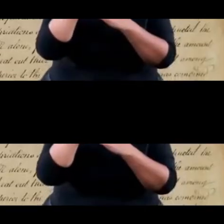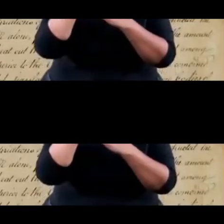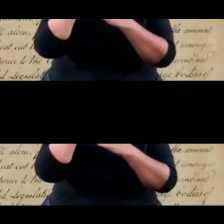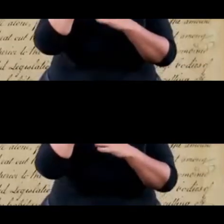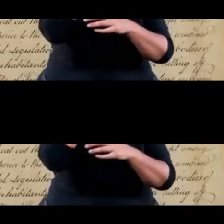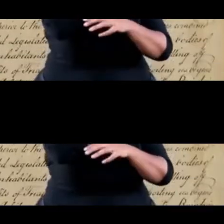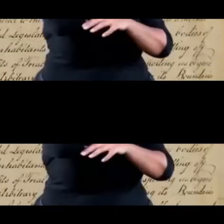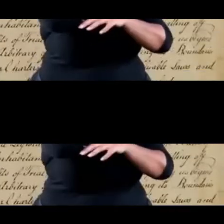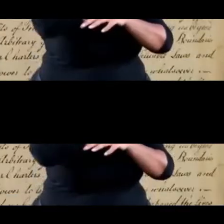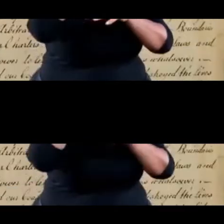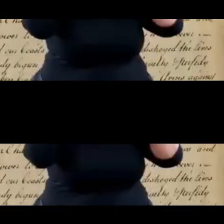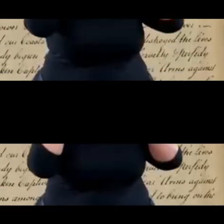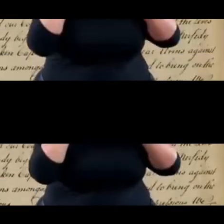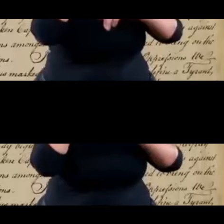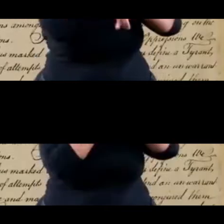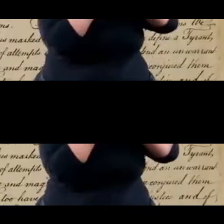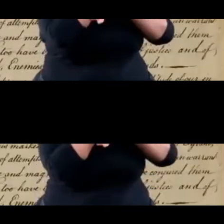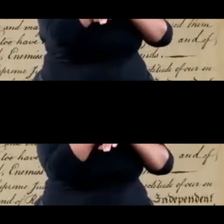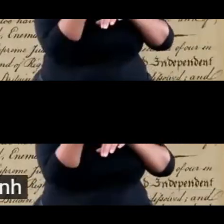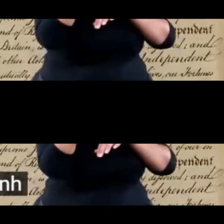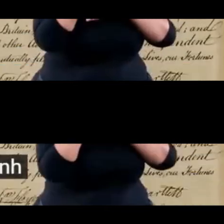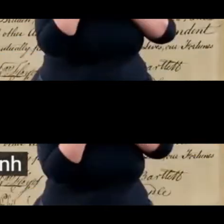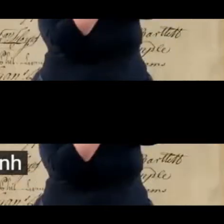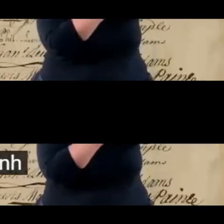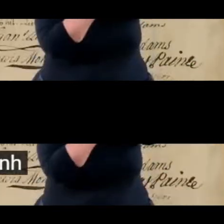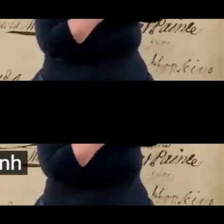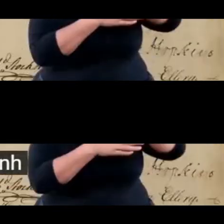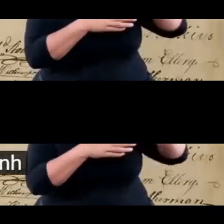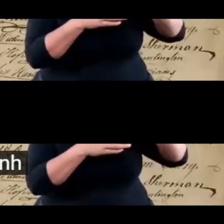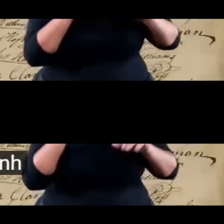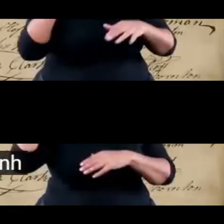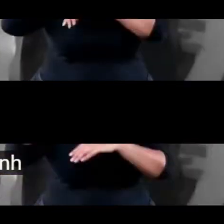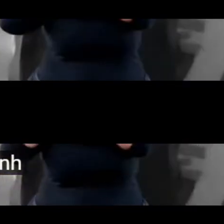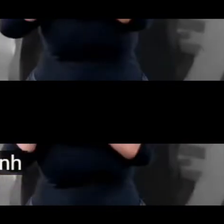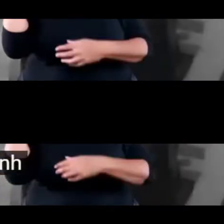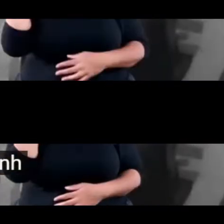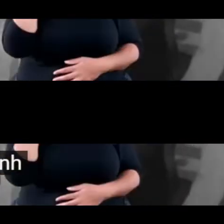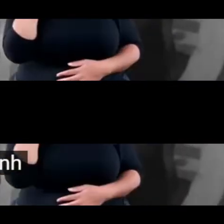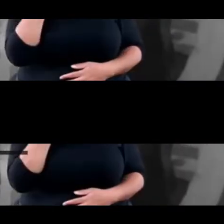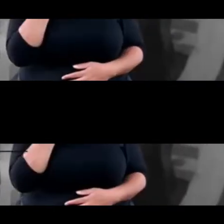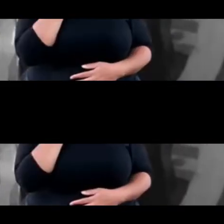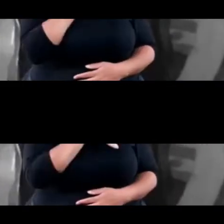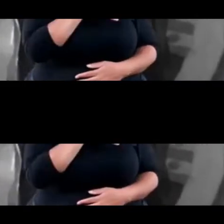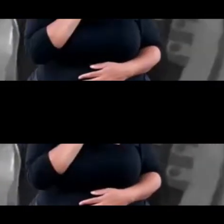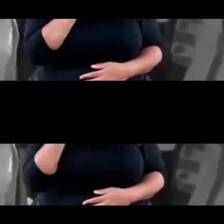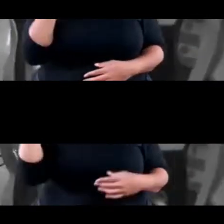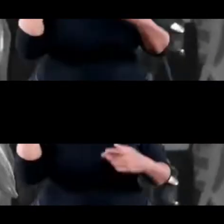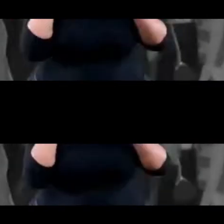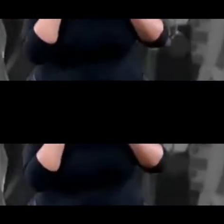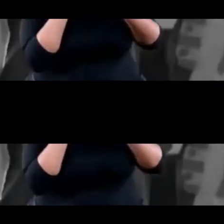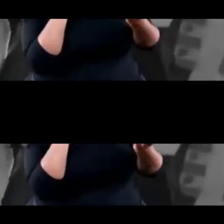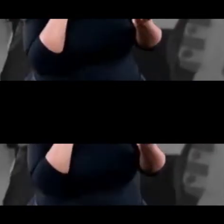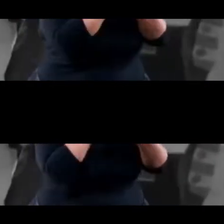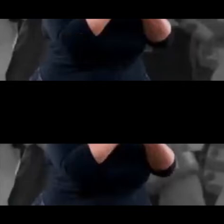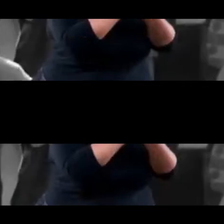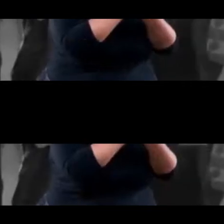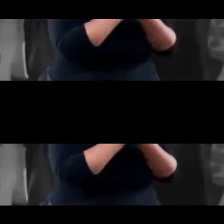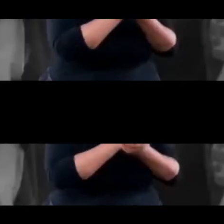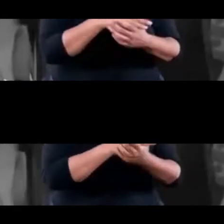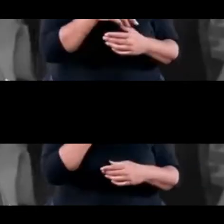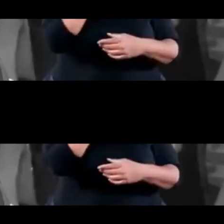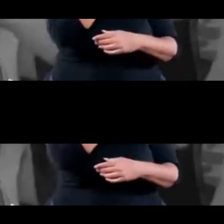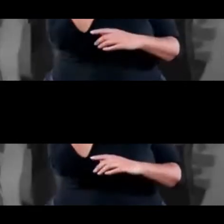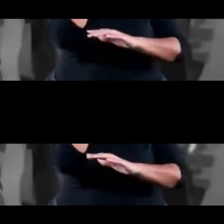The 13 colonies decided to start their own country. The British didn't like that one bit and tried to